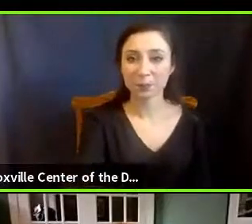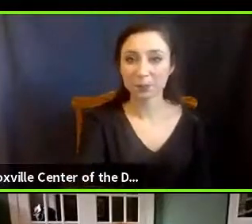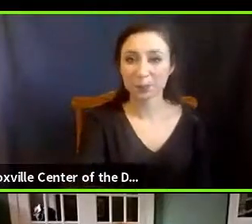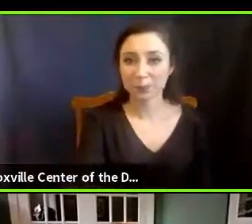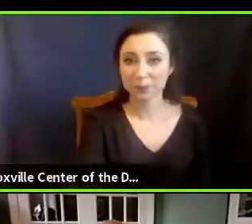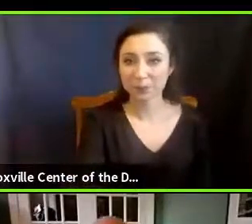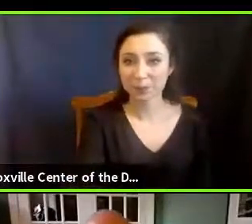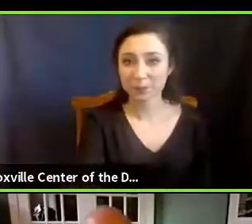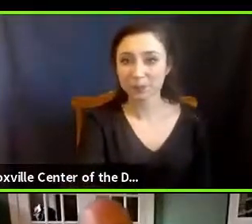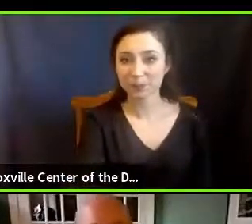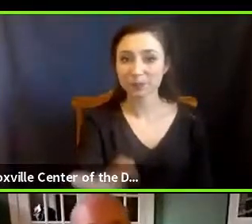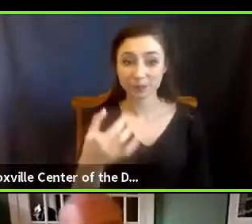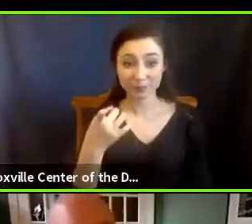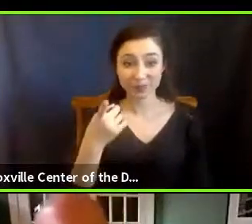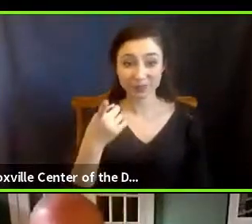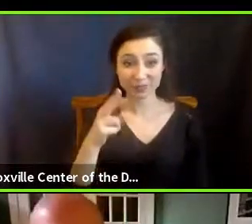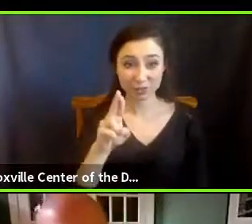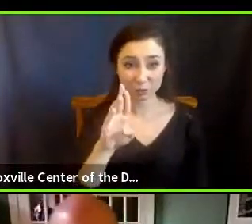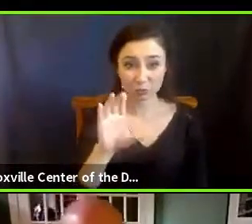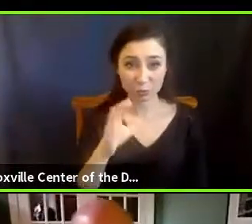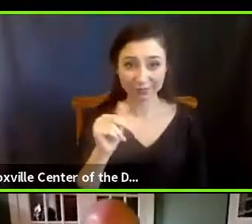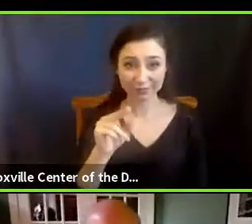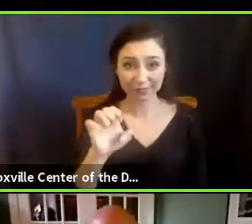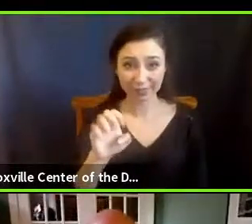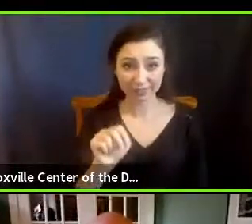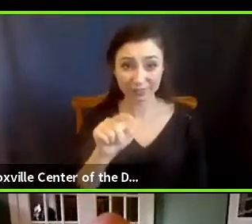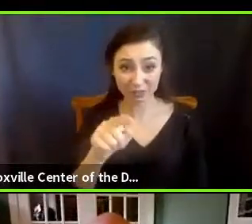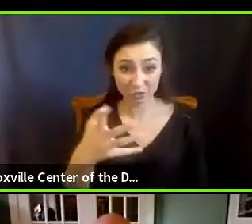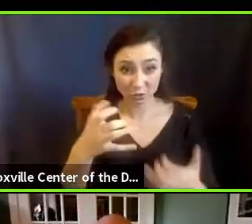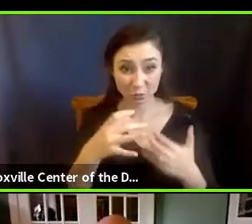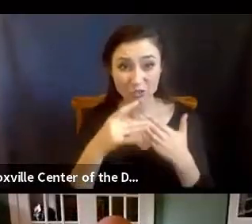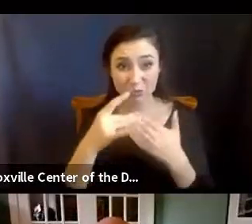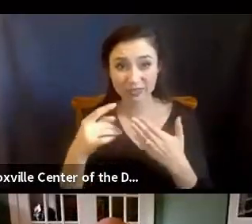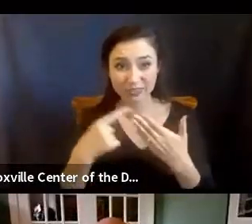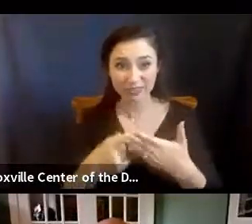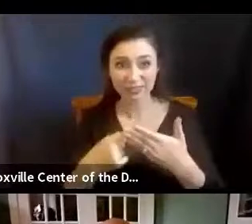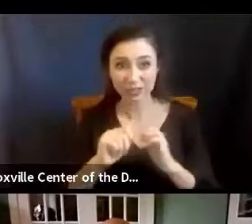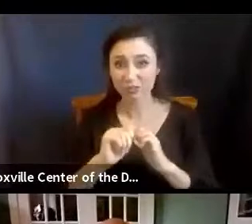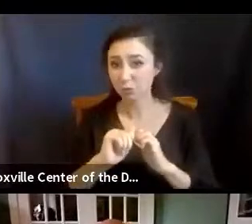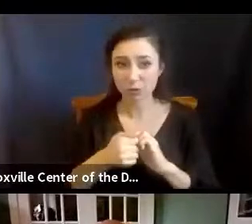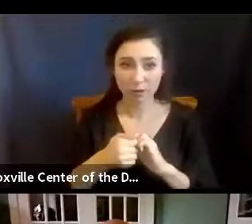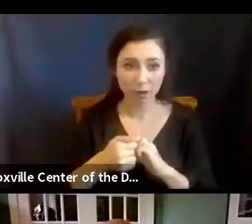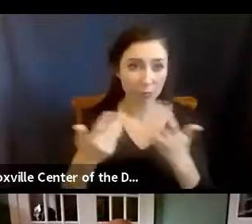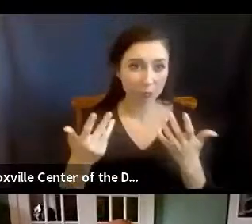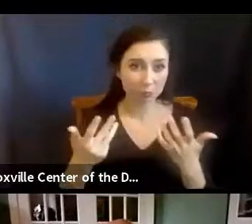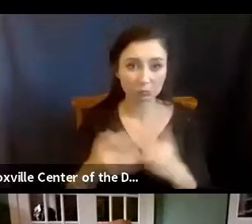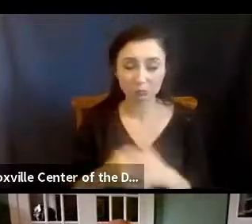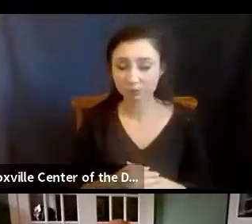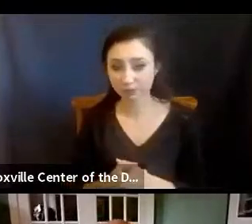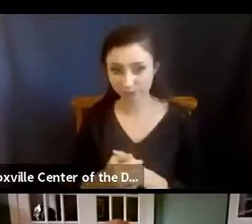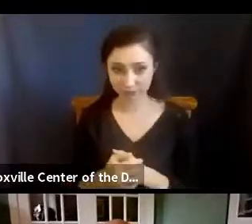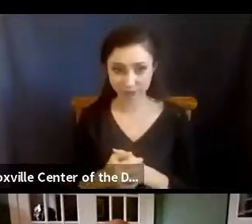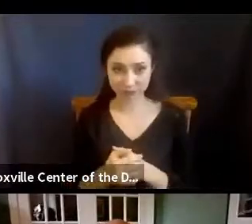Dr. Buchanan, would you like to lead out that discussion, or where shall we take this?